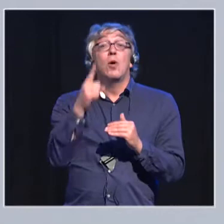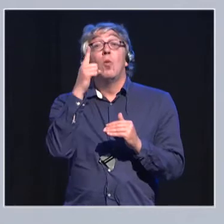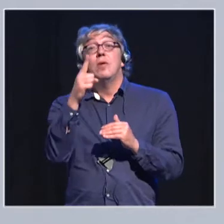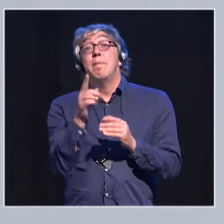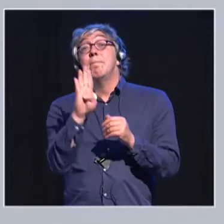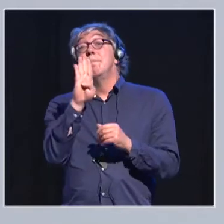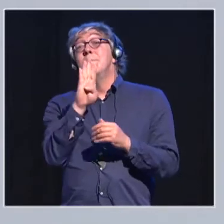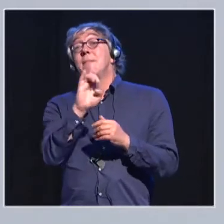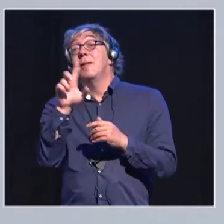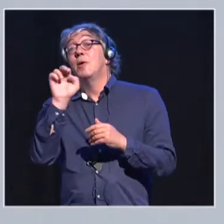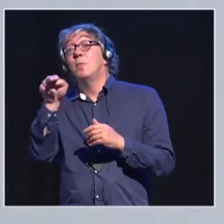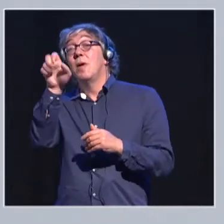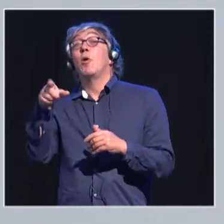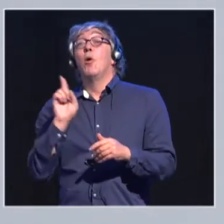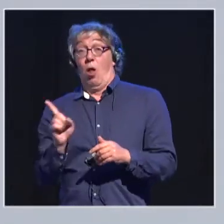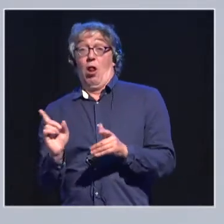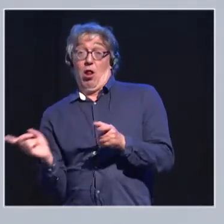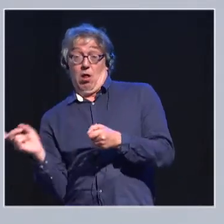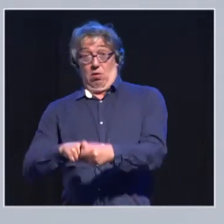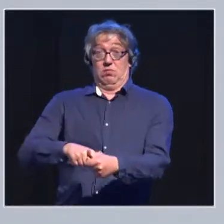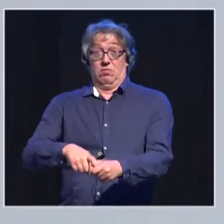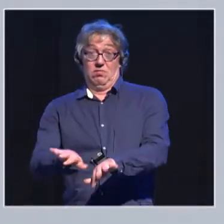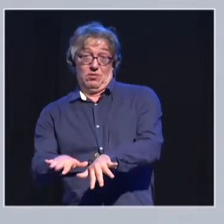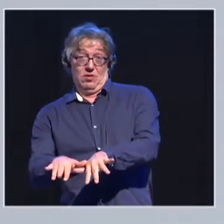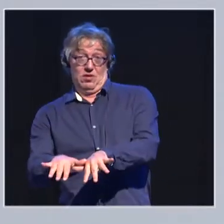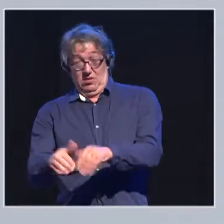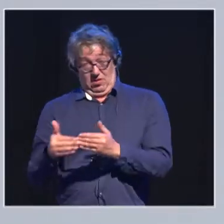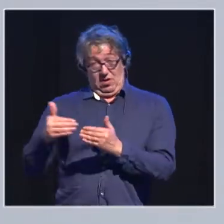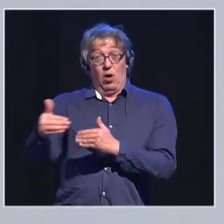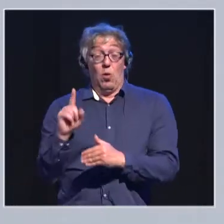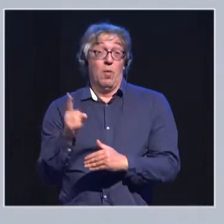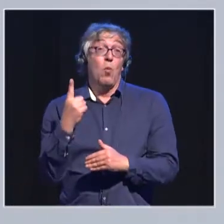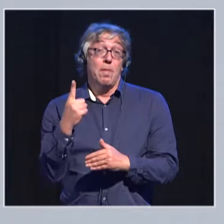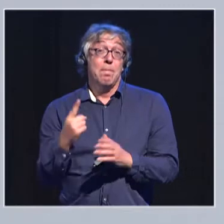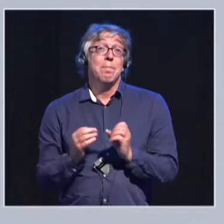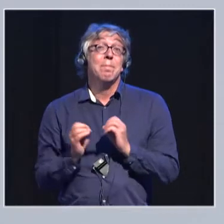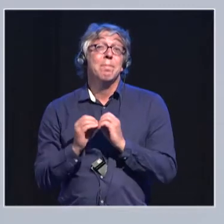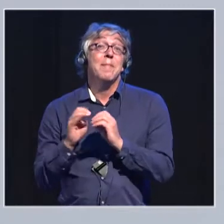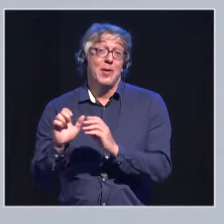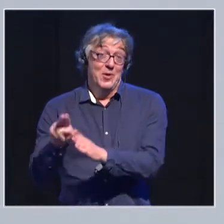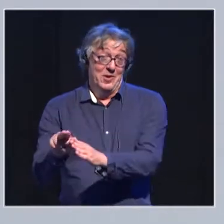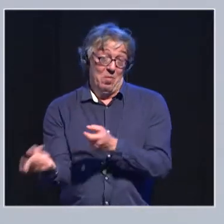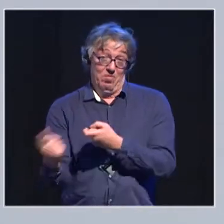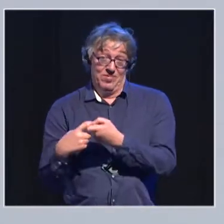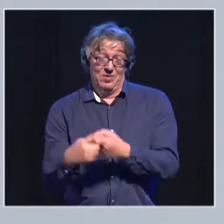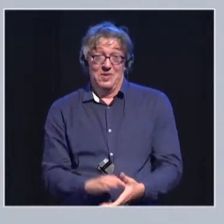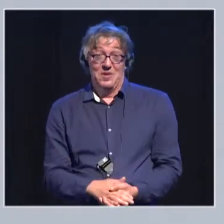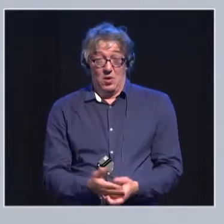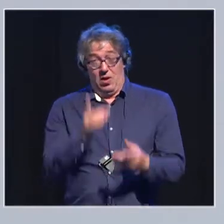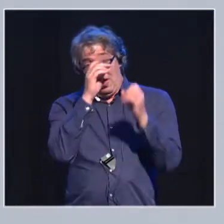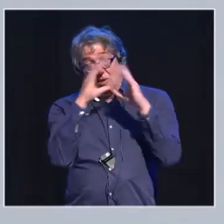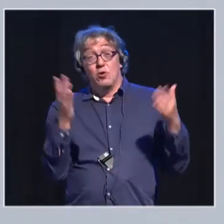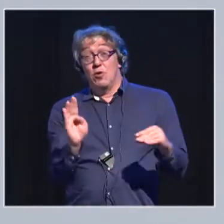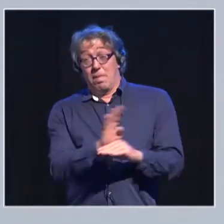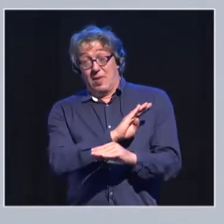just imagine the opportunity this is for the private sector and for businesses. Imagine, I mean, the sectors we will